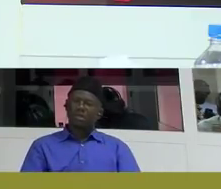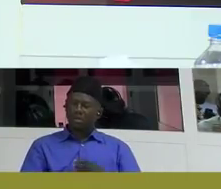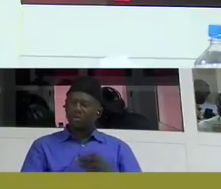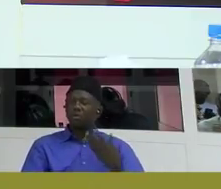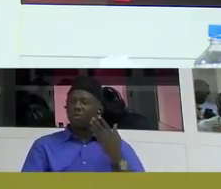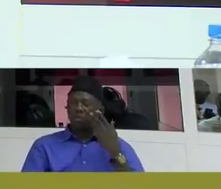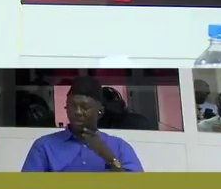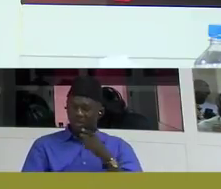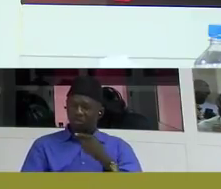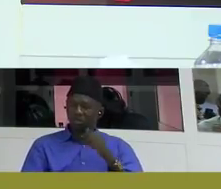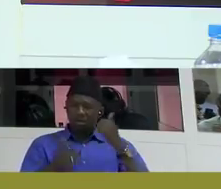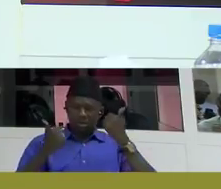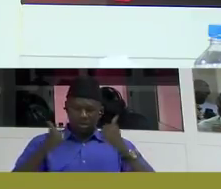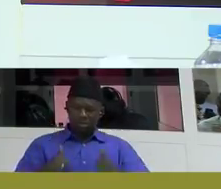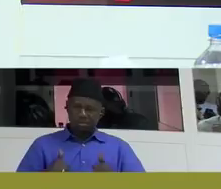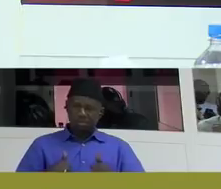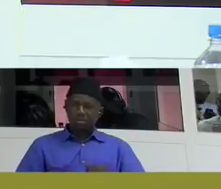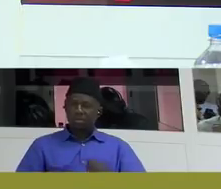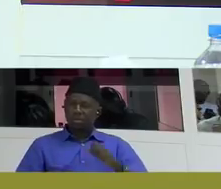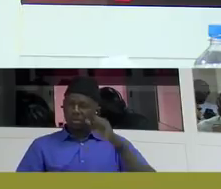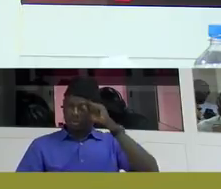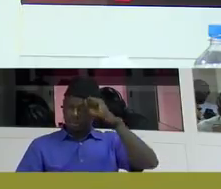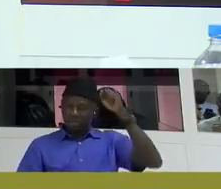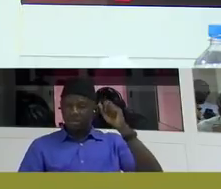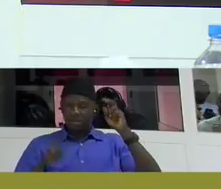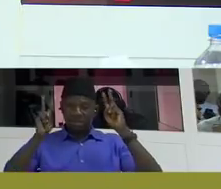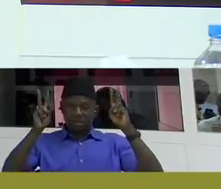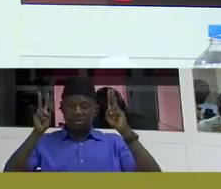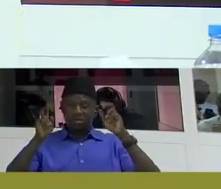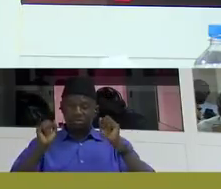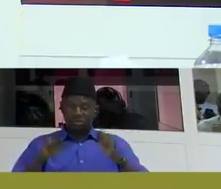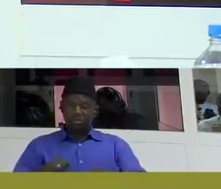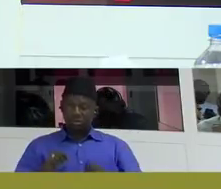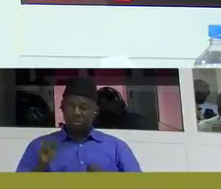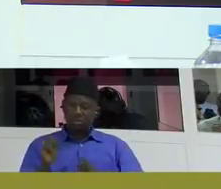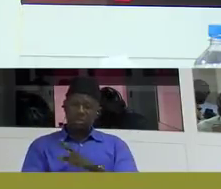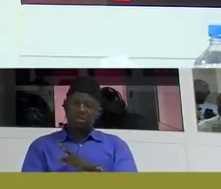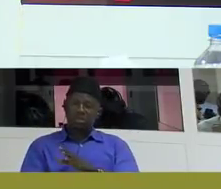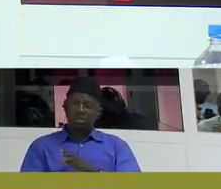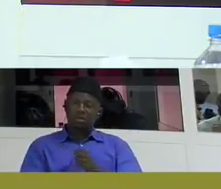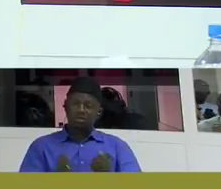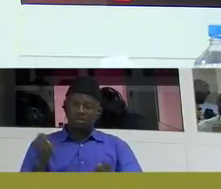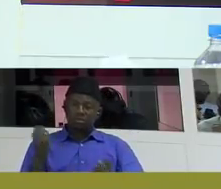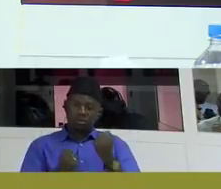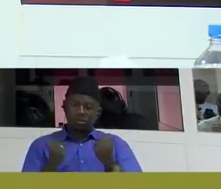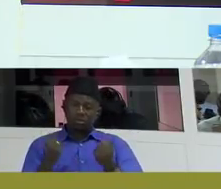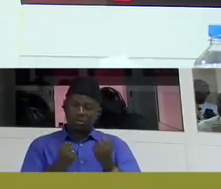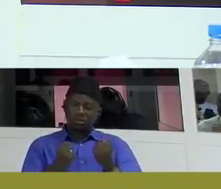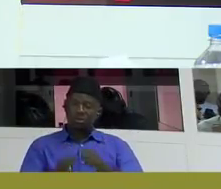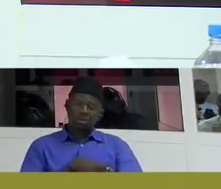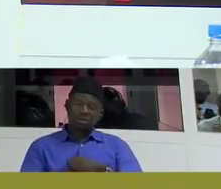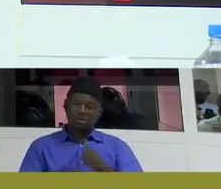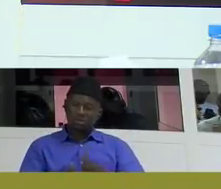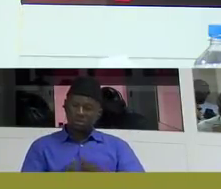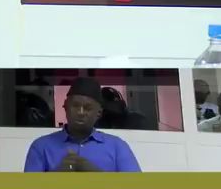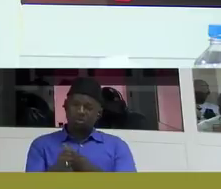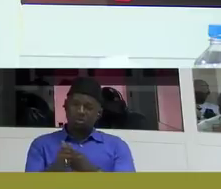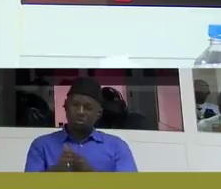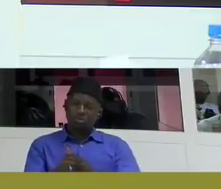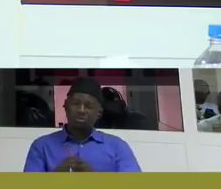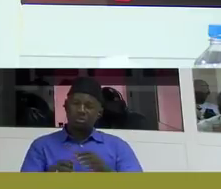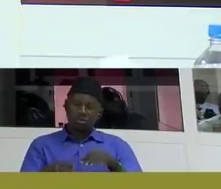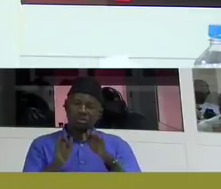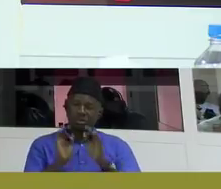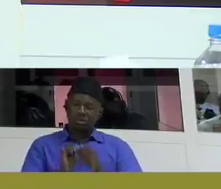going on, President Yahya Jammeh was able to send a vehicle and an escort to take this girl home, rescue